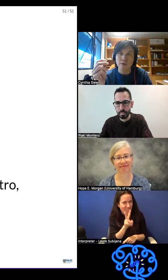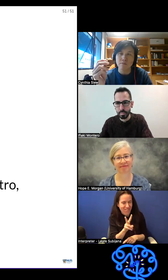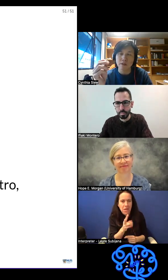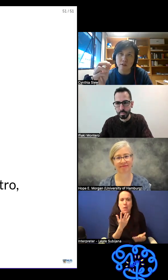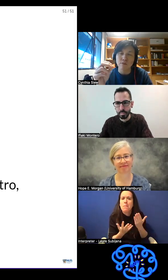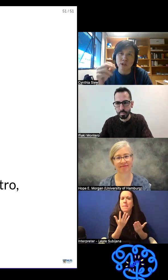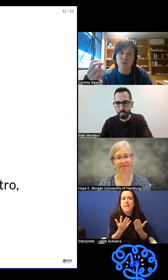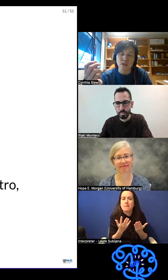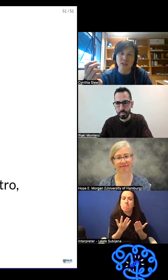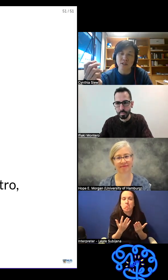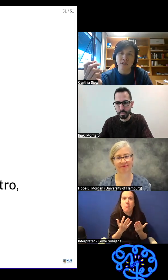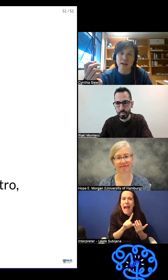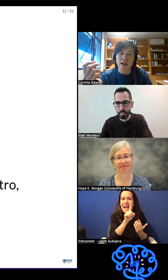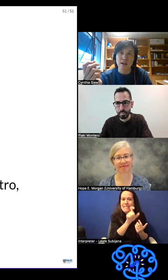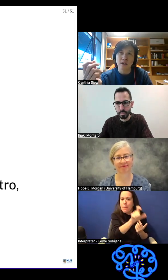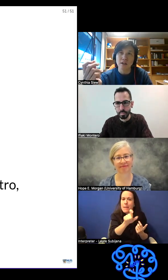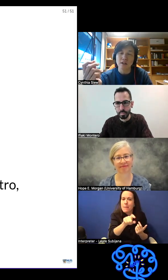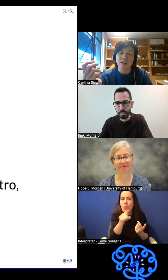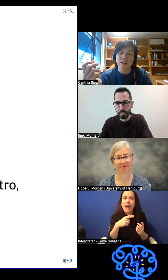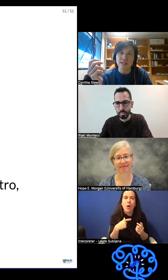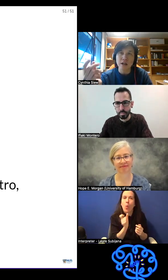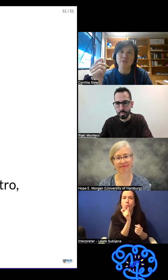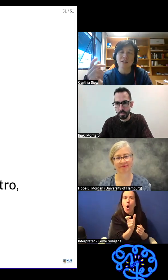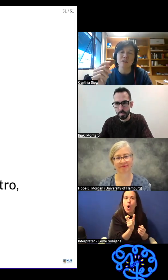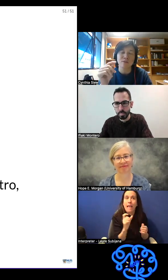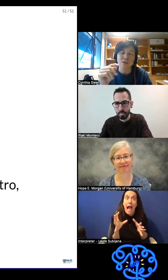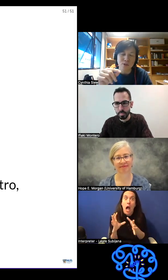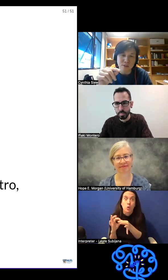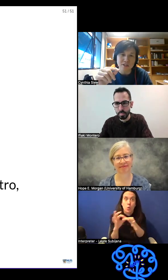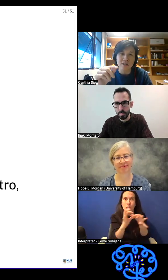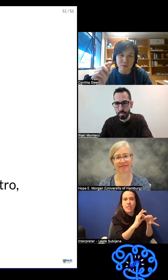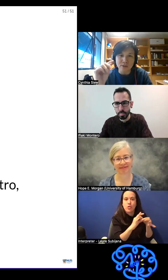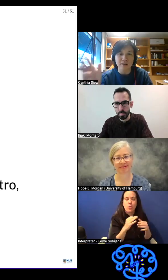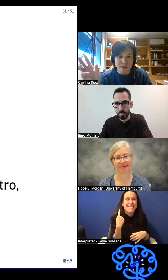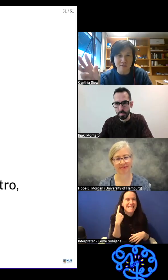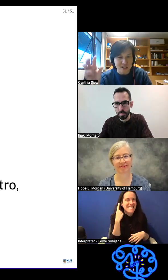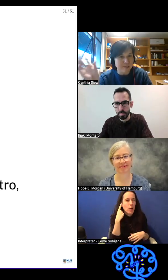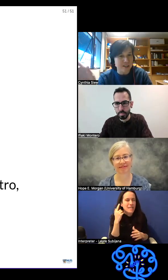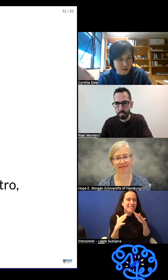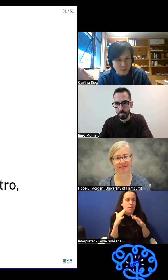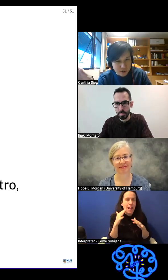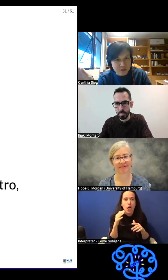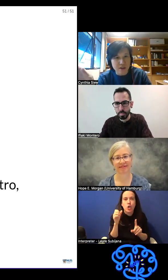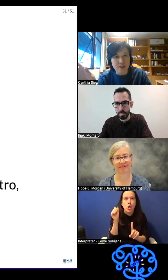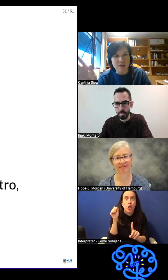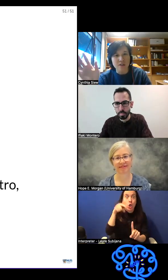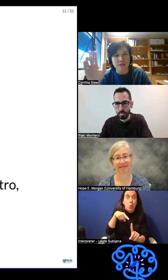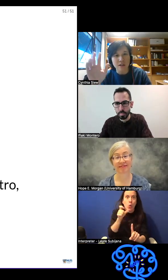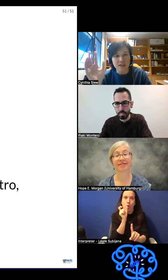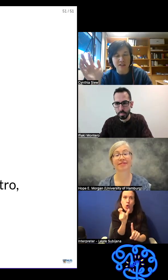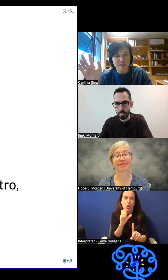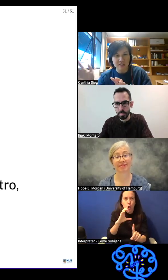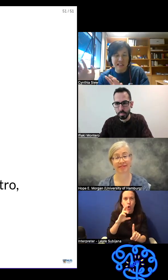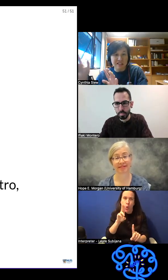to give word associations that sound similar to the cue words, they do tend to give the same sets of words. So